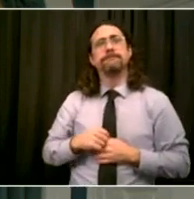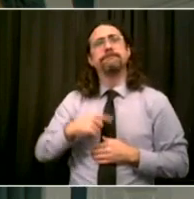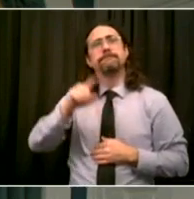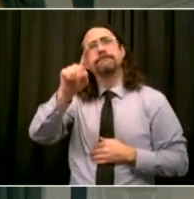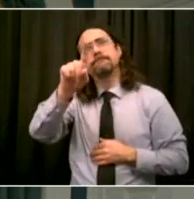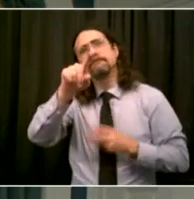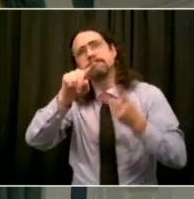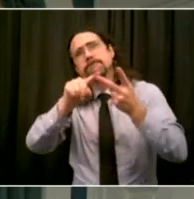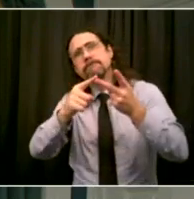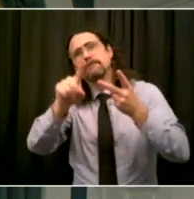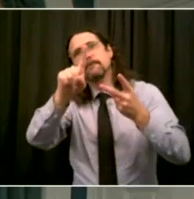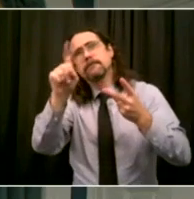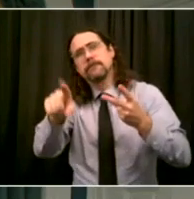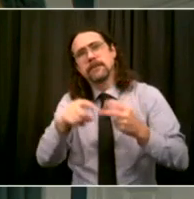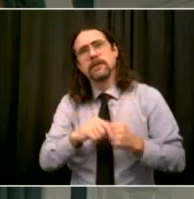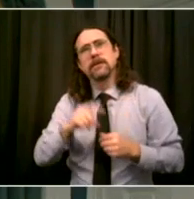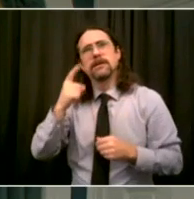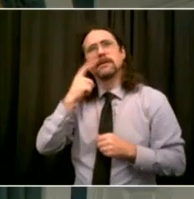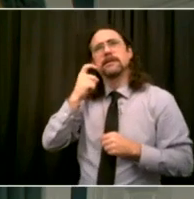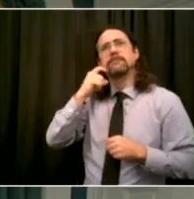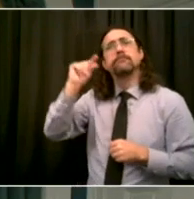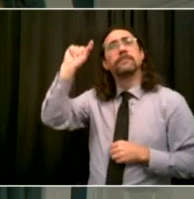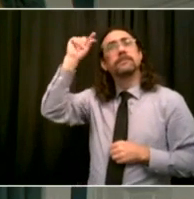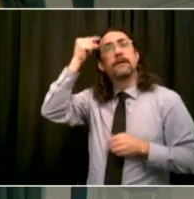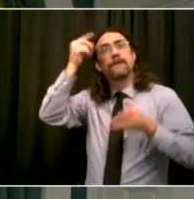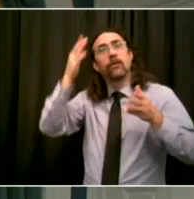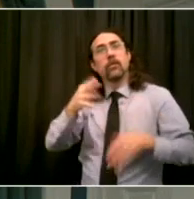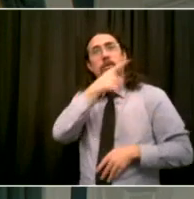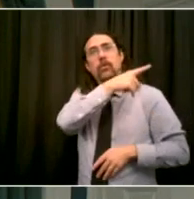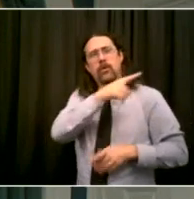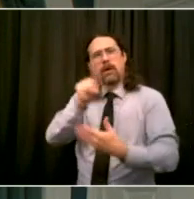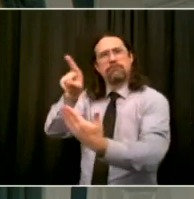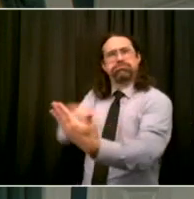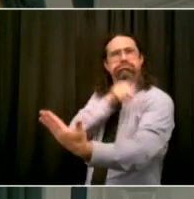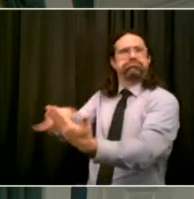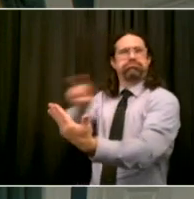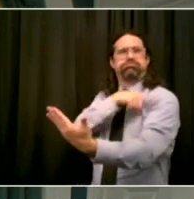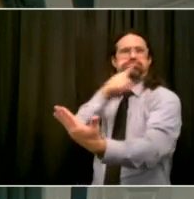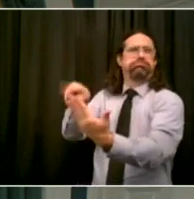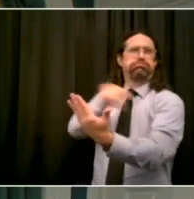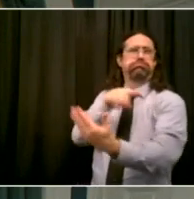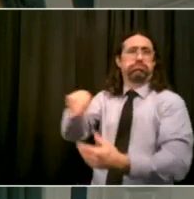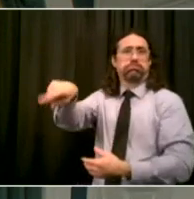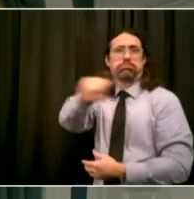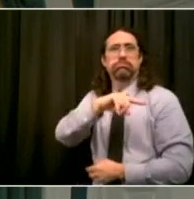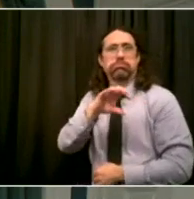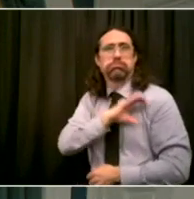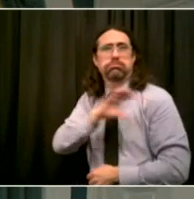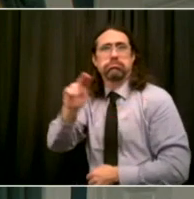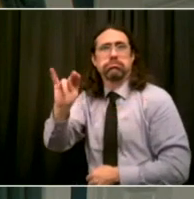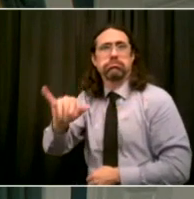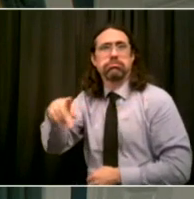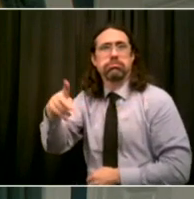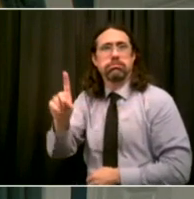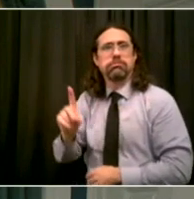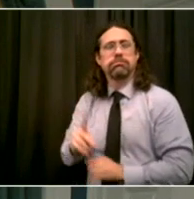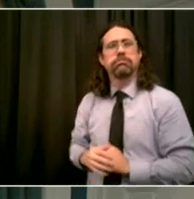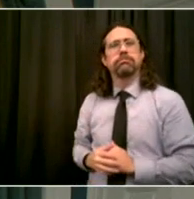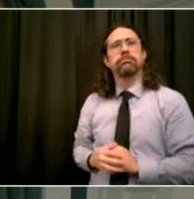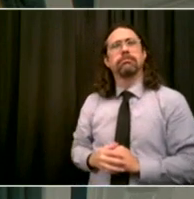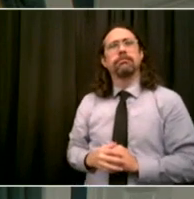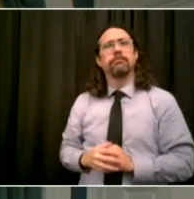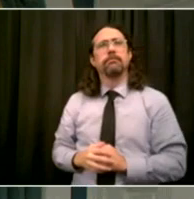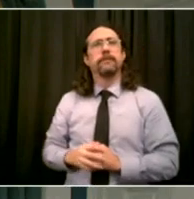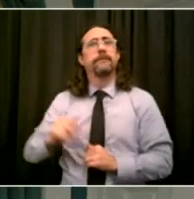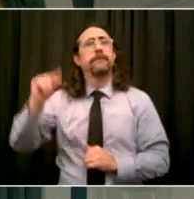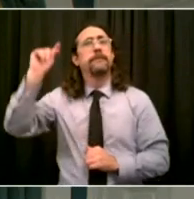people in all communities in New York City. I wonder what your thoughts are, as this may be the first step towards that, but what other changes do